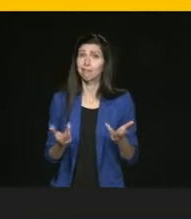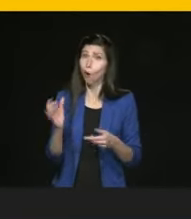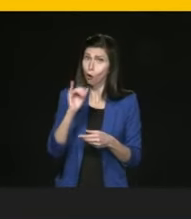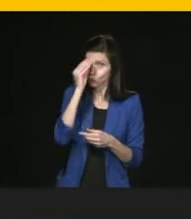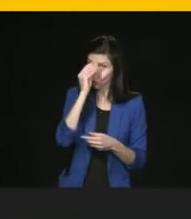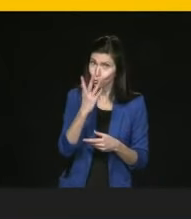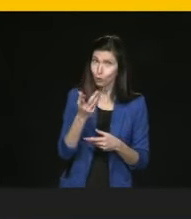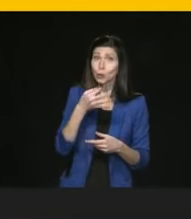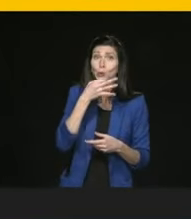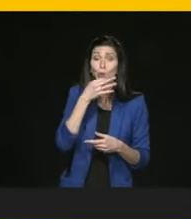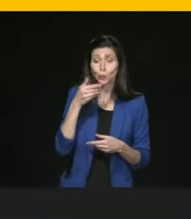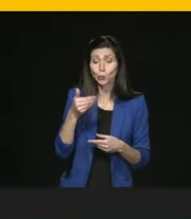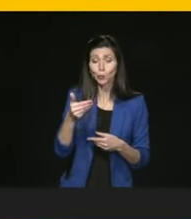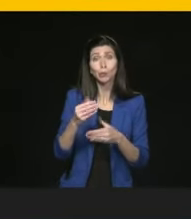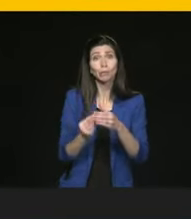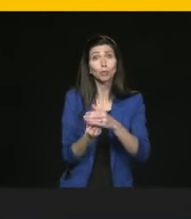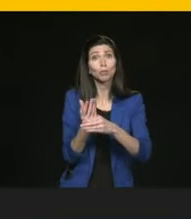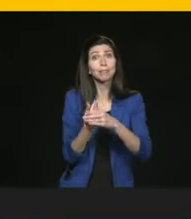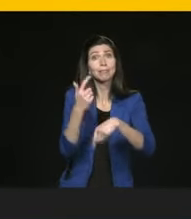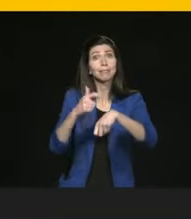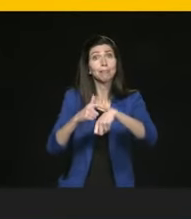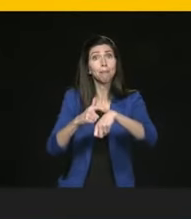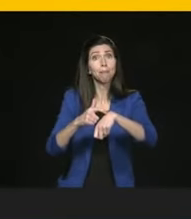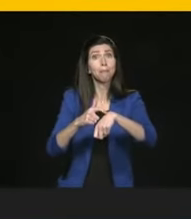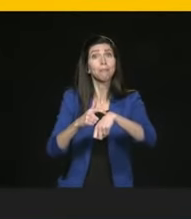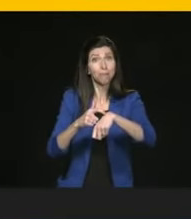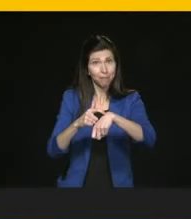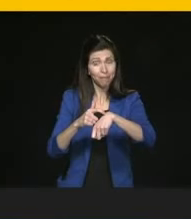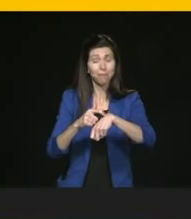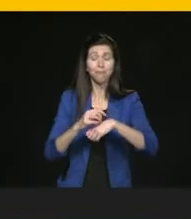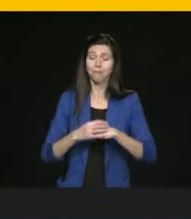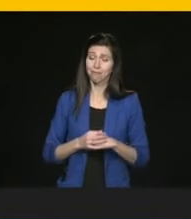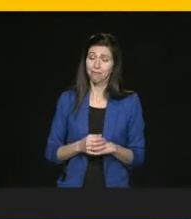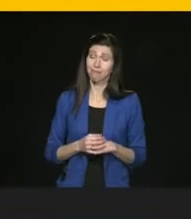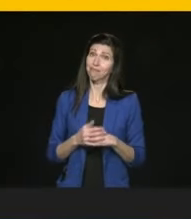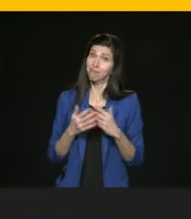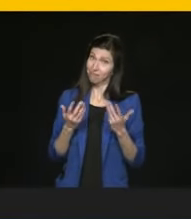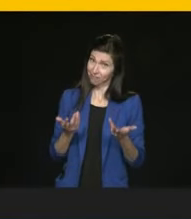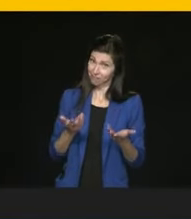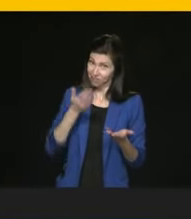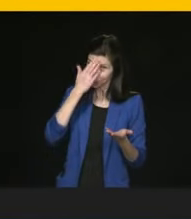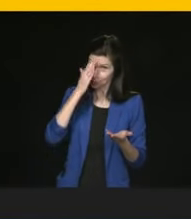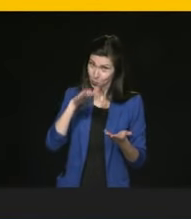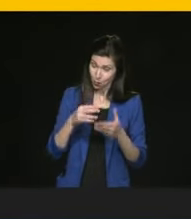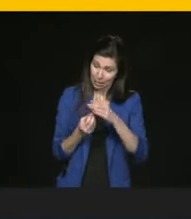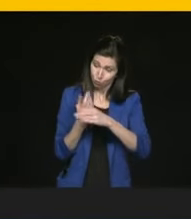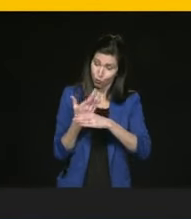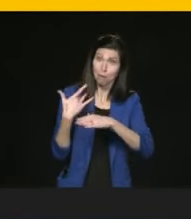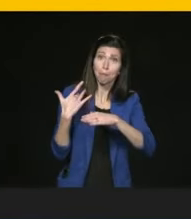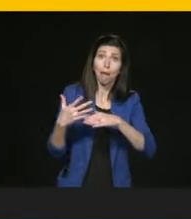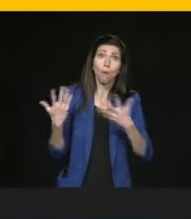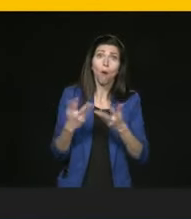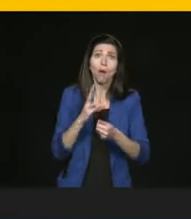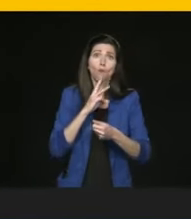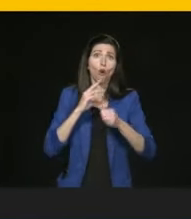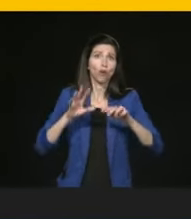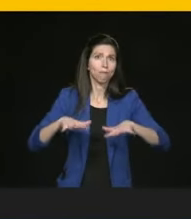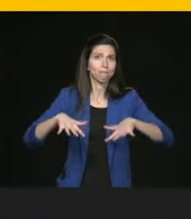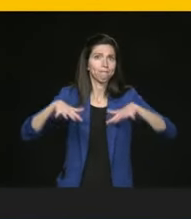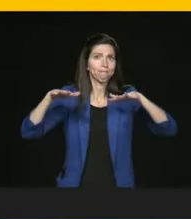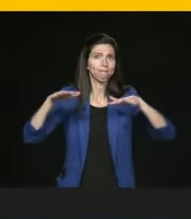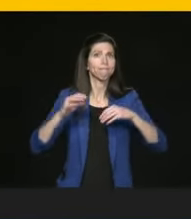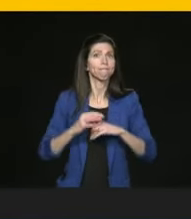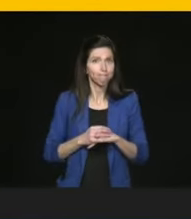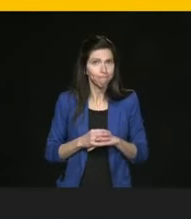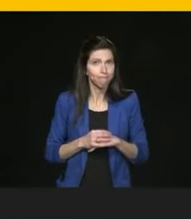us. And with spring comes flooding season. We are currently working with Indigenous communities to